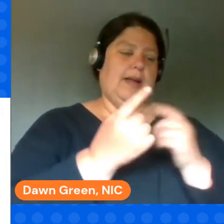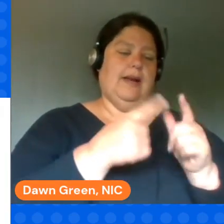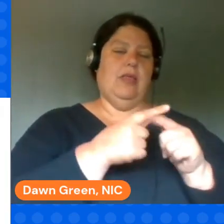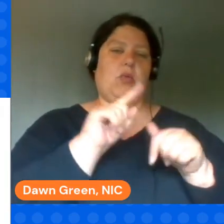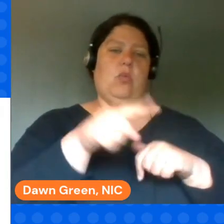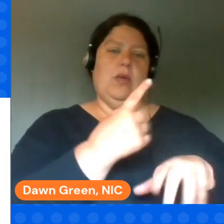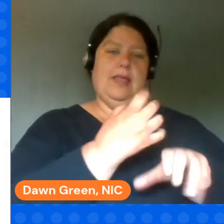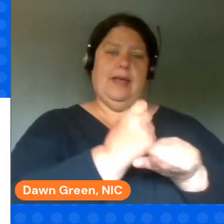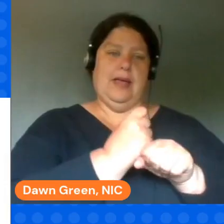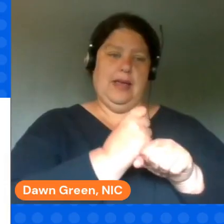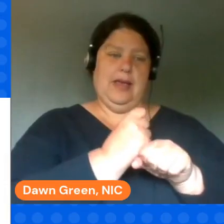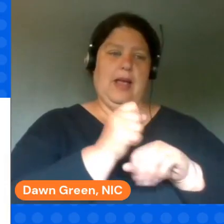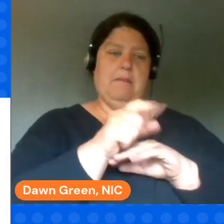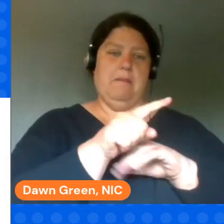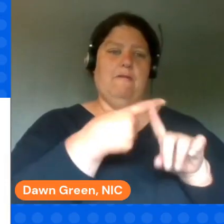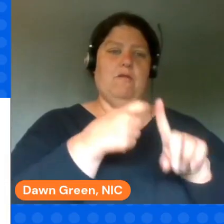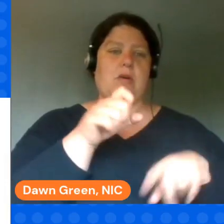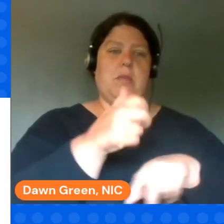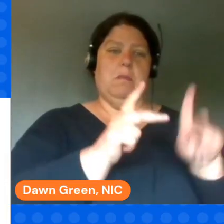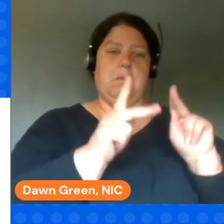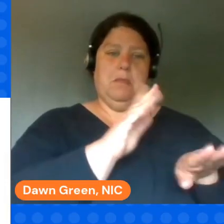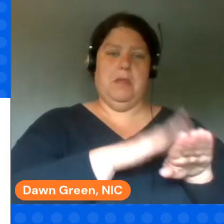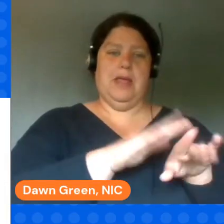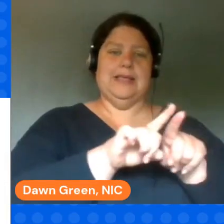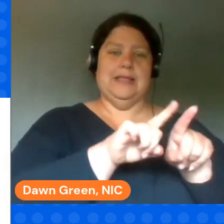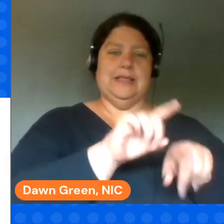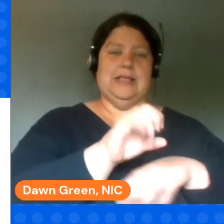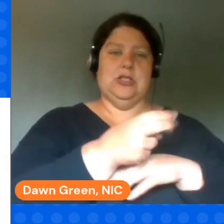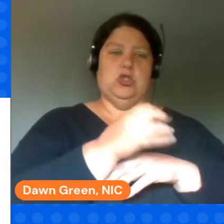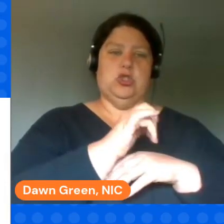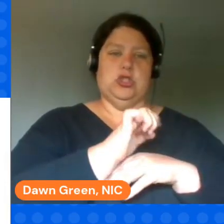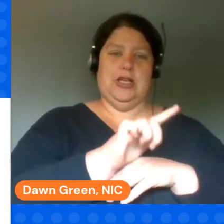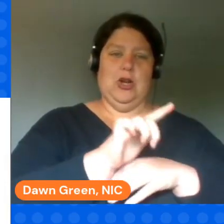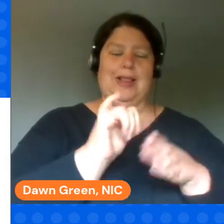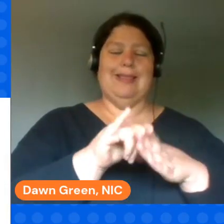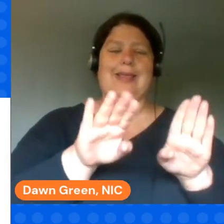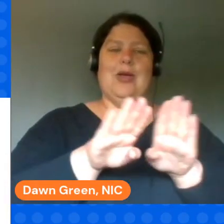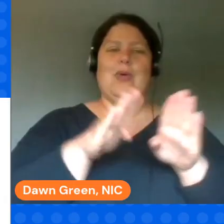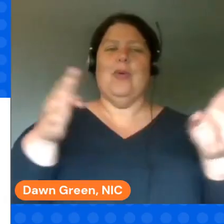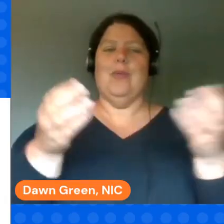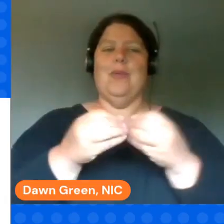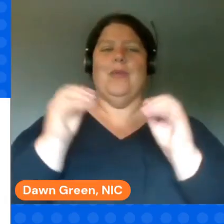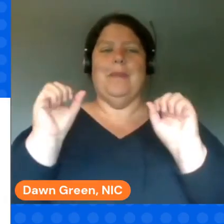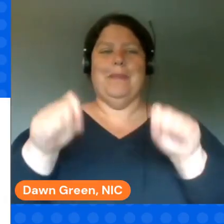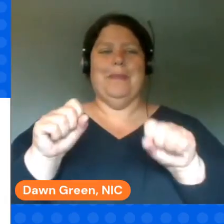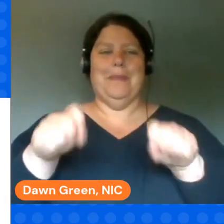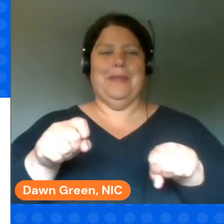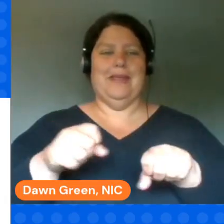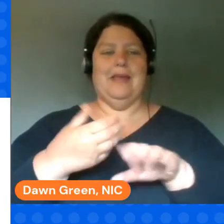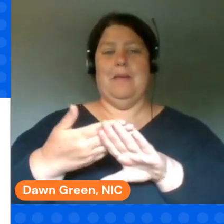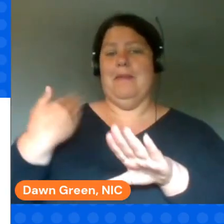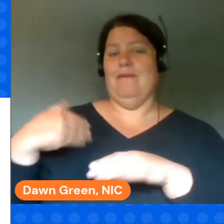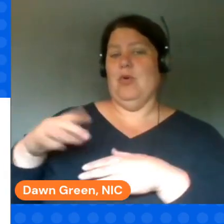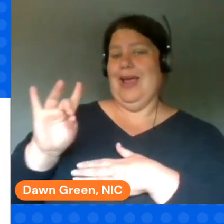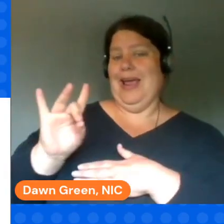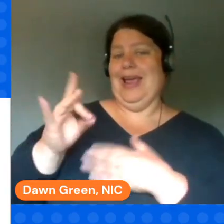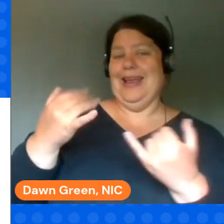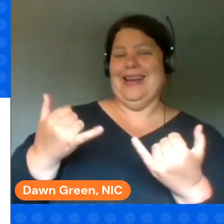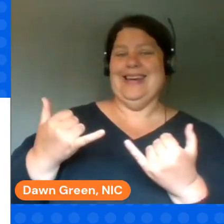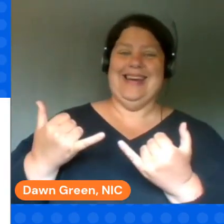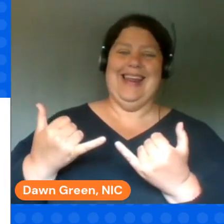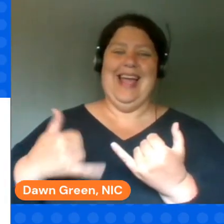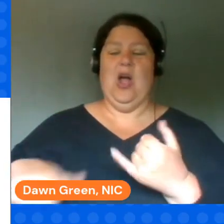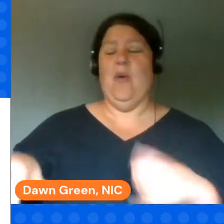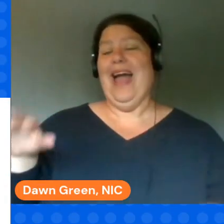receive beams from other people who are on that same channel. So this opens up a lot more possibilities. So we went from 8 to 8 times